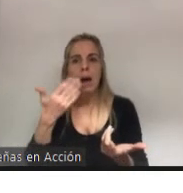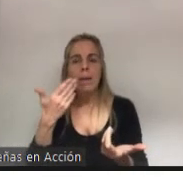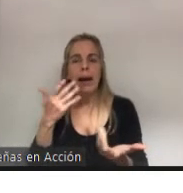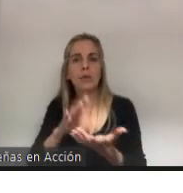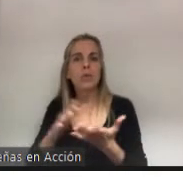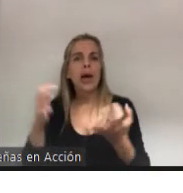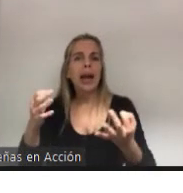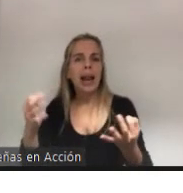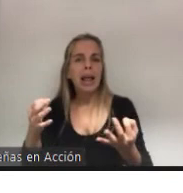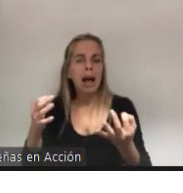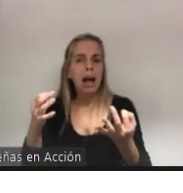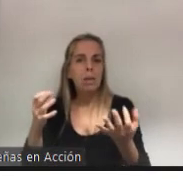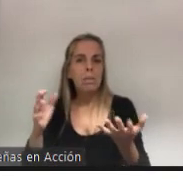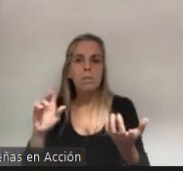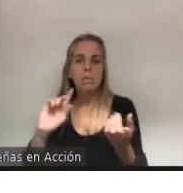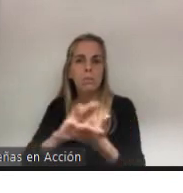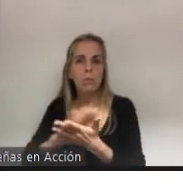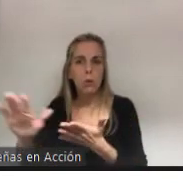new reality.